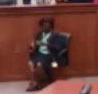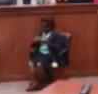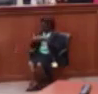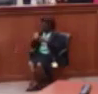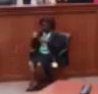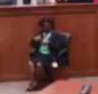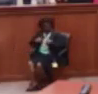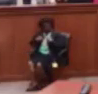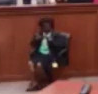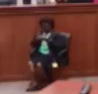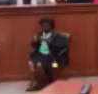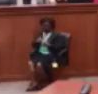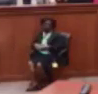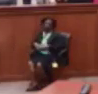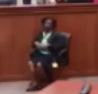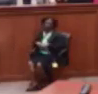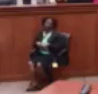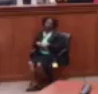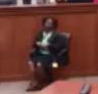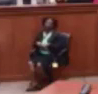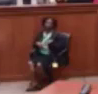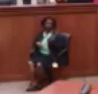add?